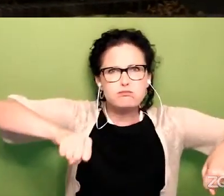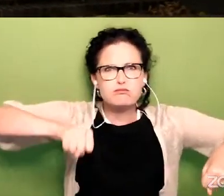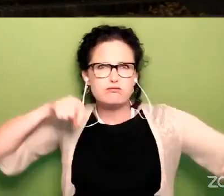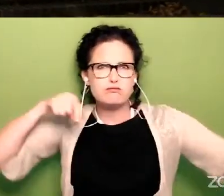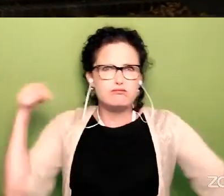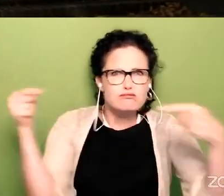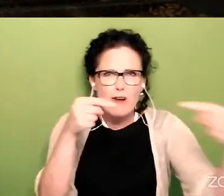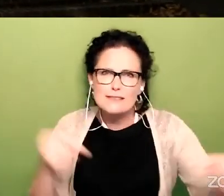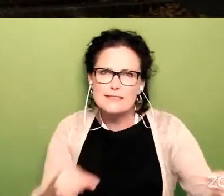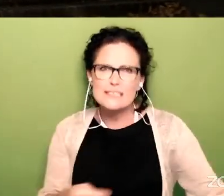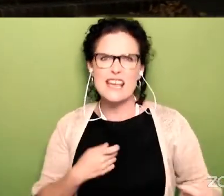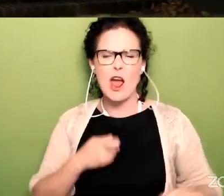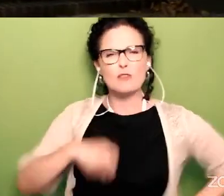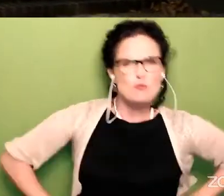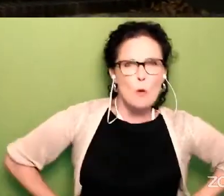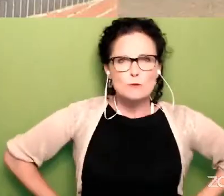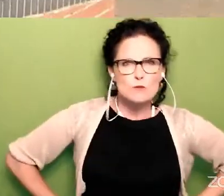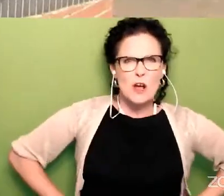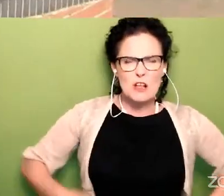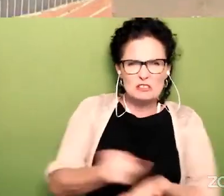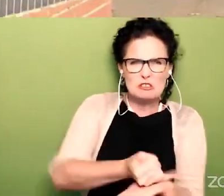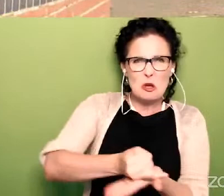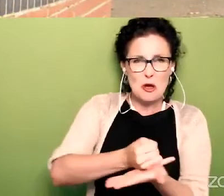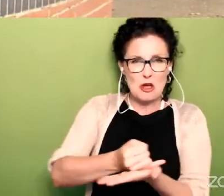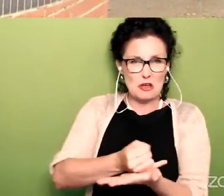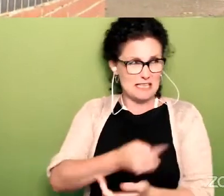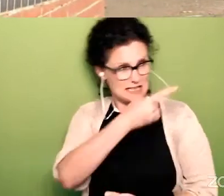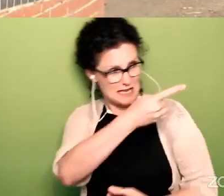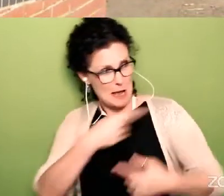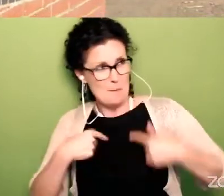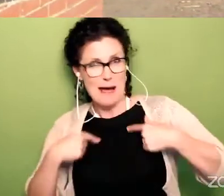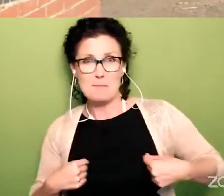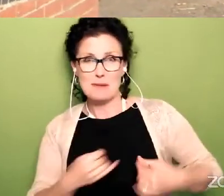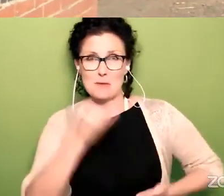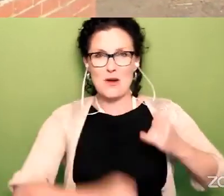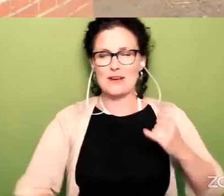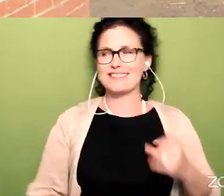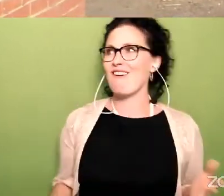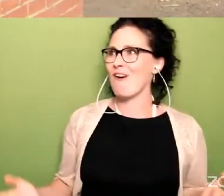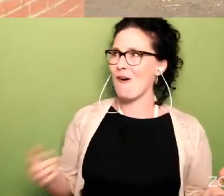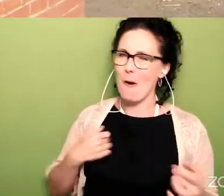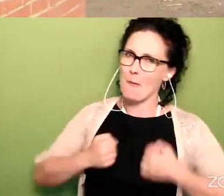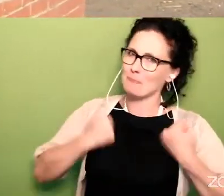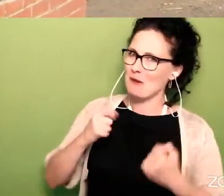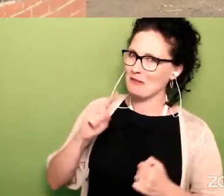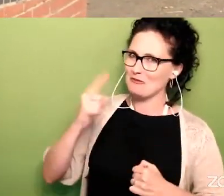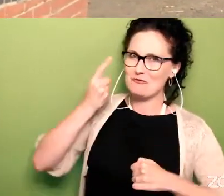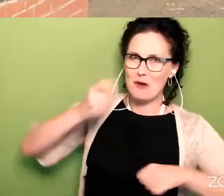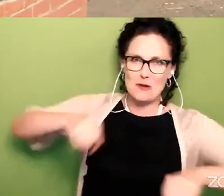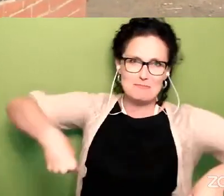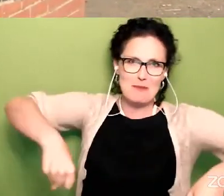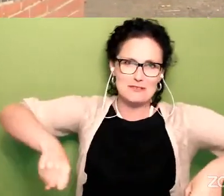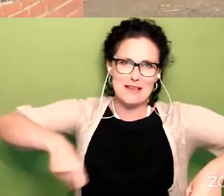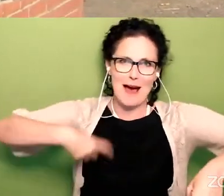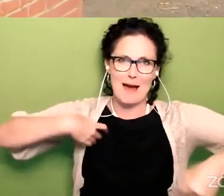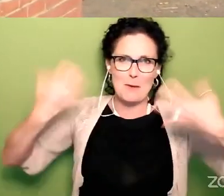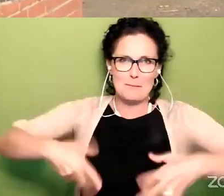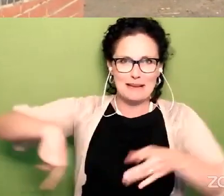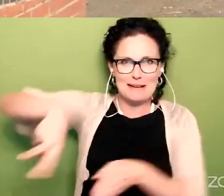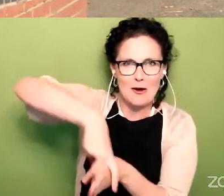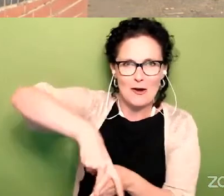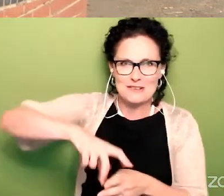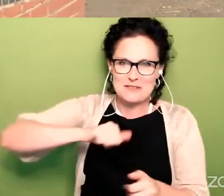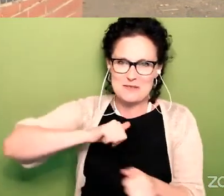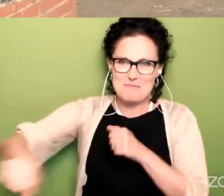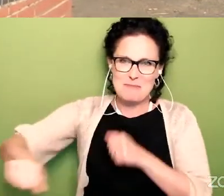It was the best motorcycle. I was imagining this romantic place under a tree, where the two of us were planning to tell our parents